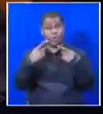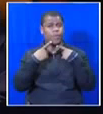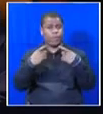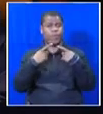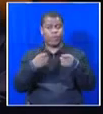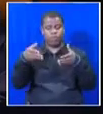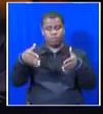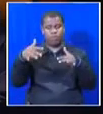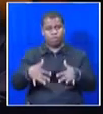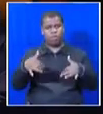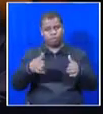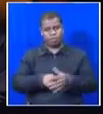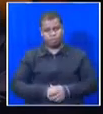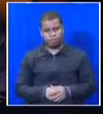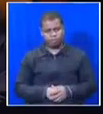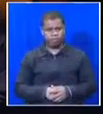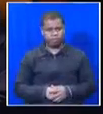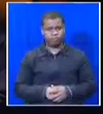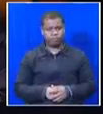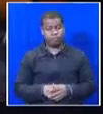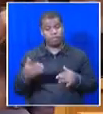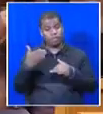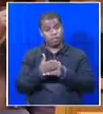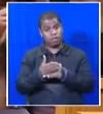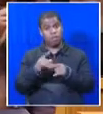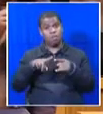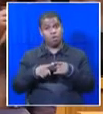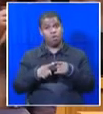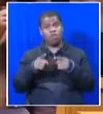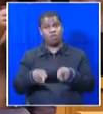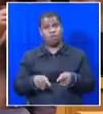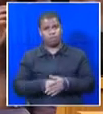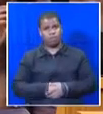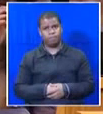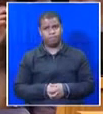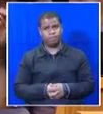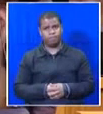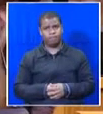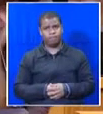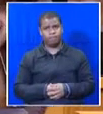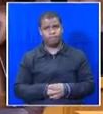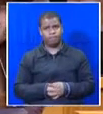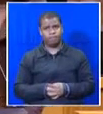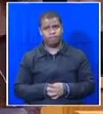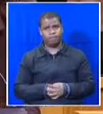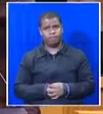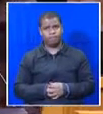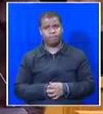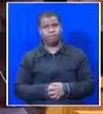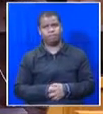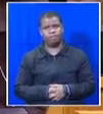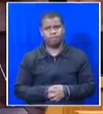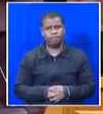On a point of order, Chair. On a point of order, Chair. There's a member behind you there. There's a member behind you, honorable